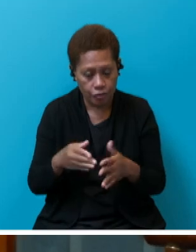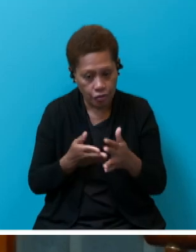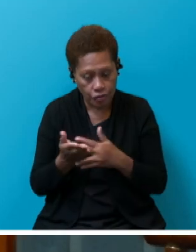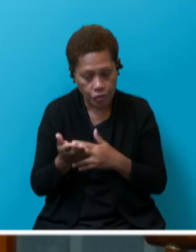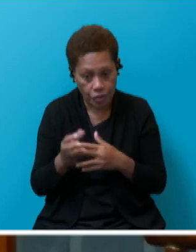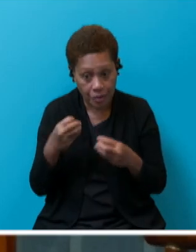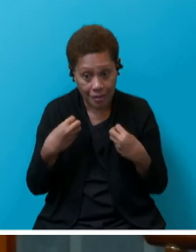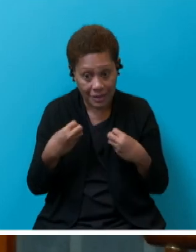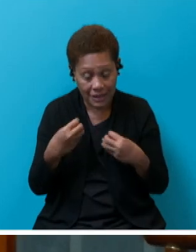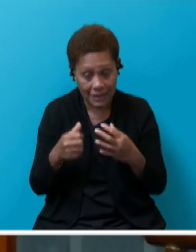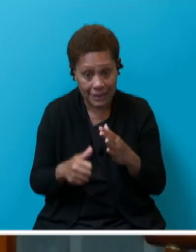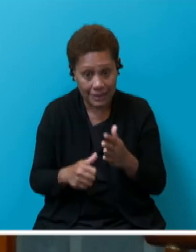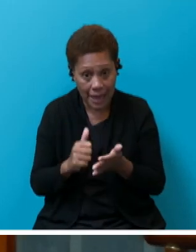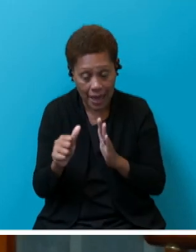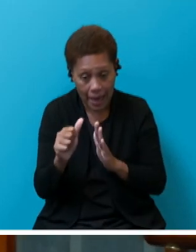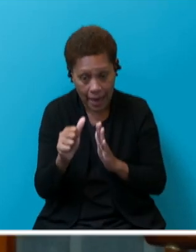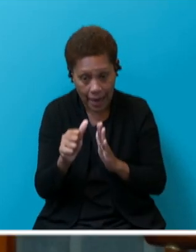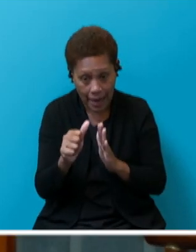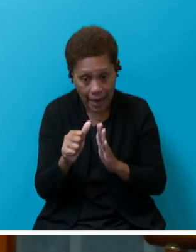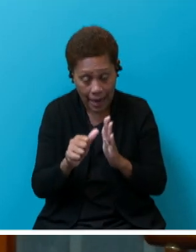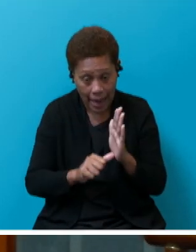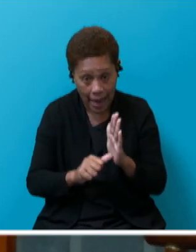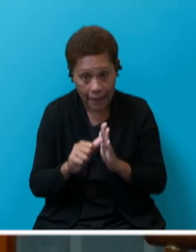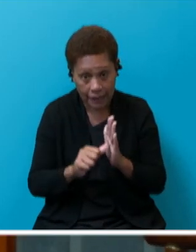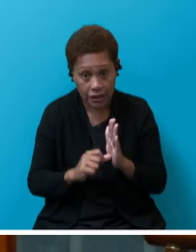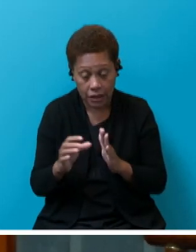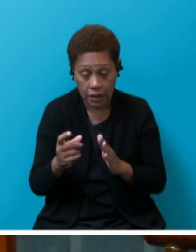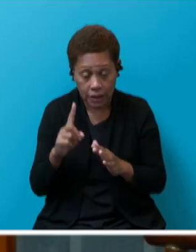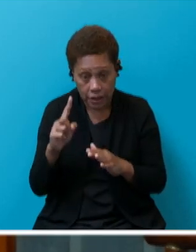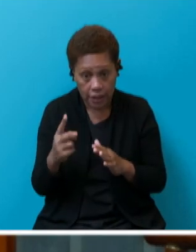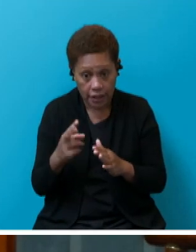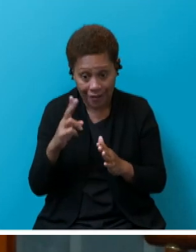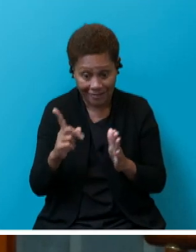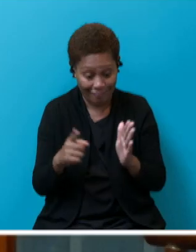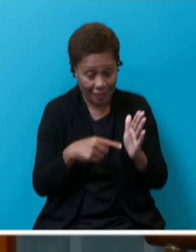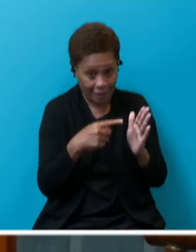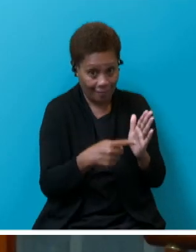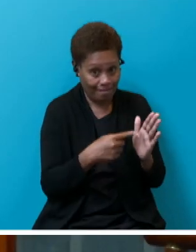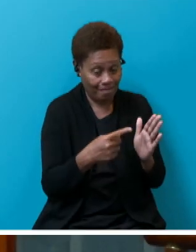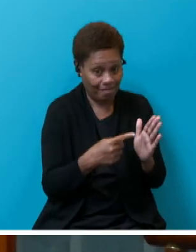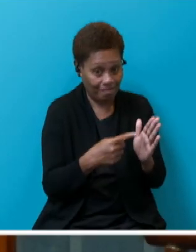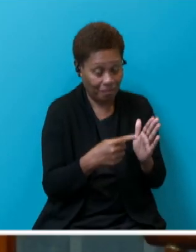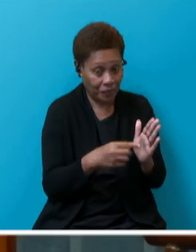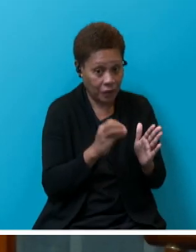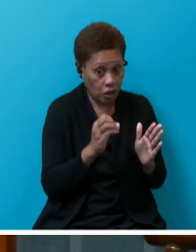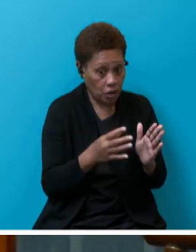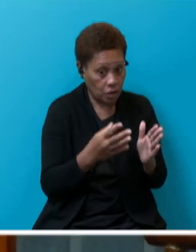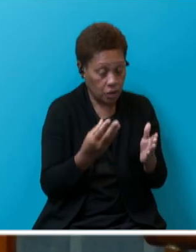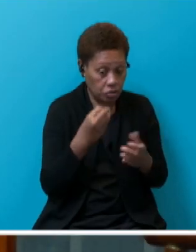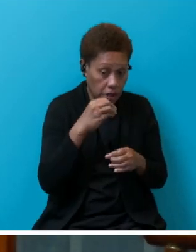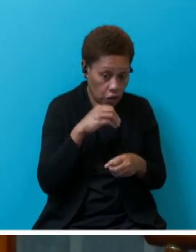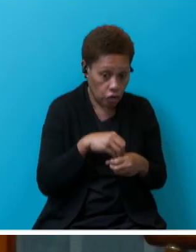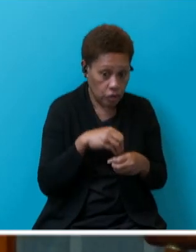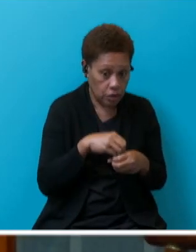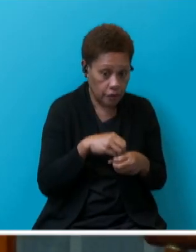Act and its phased rollout, we are building a more inclusive and progressive financing